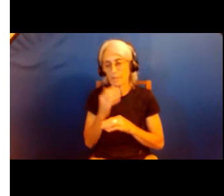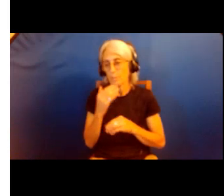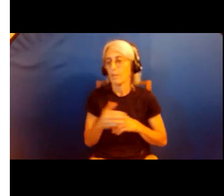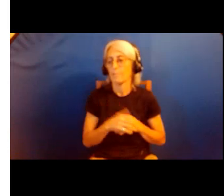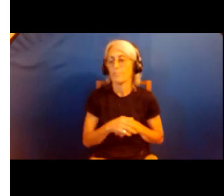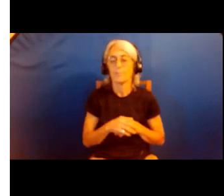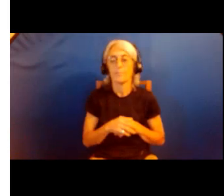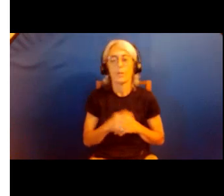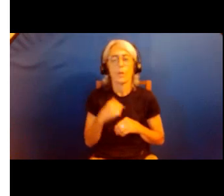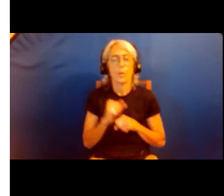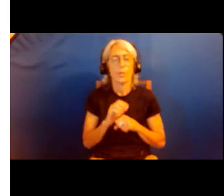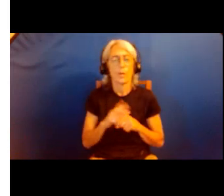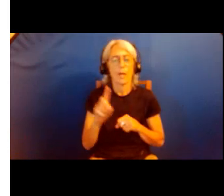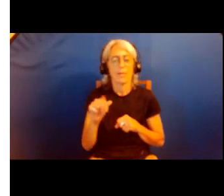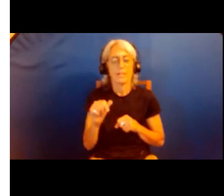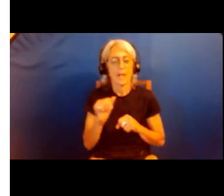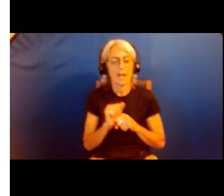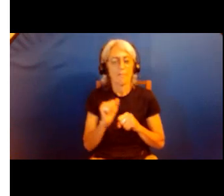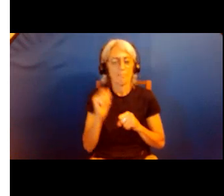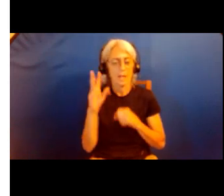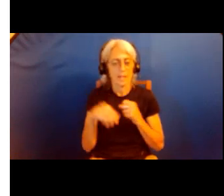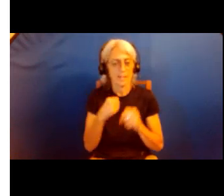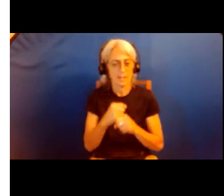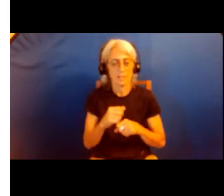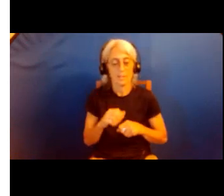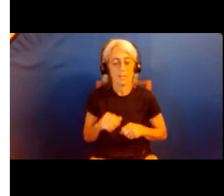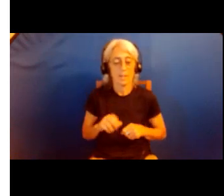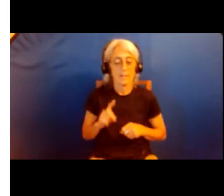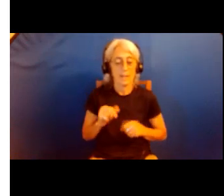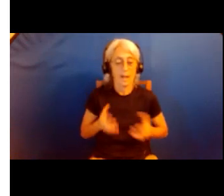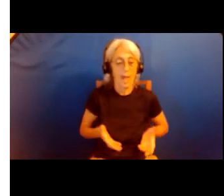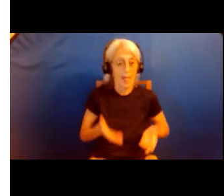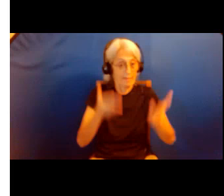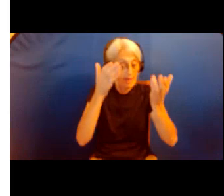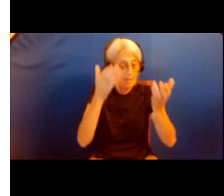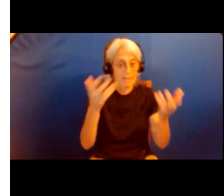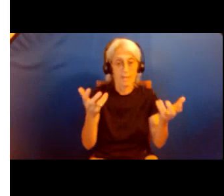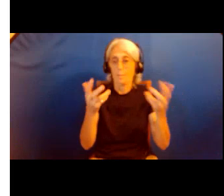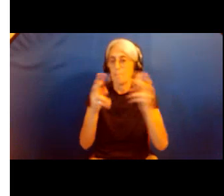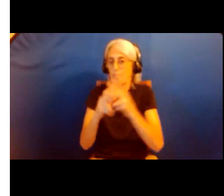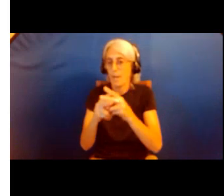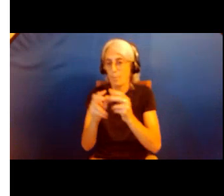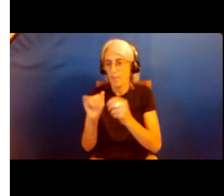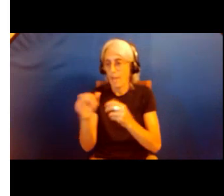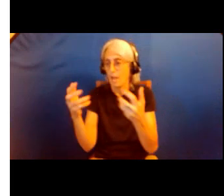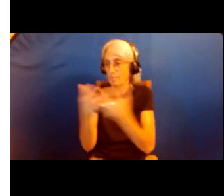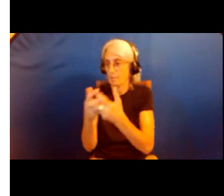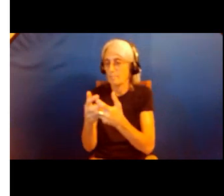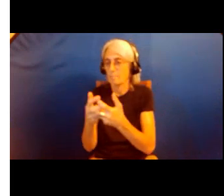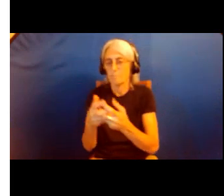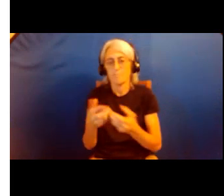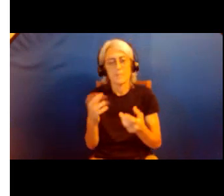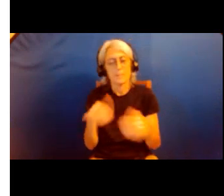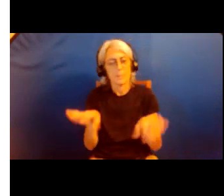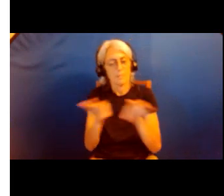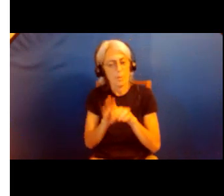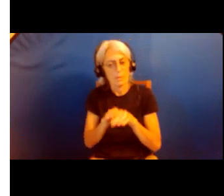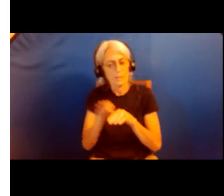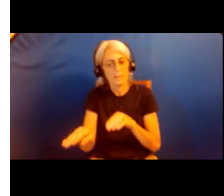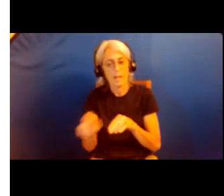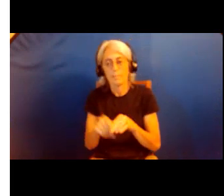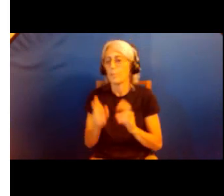for many years, but elevating data and pairing it with AI seemed like an important step to expedite the delivery